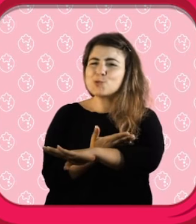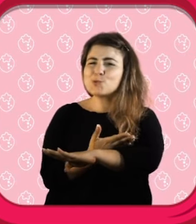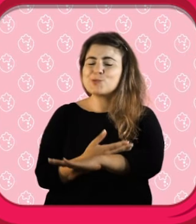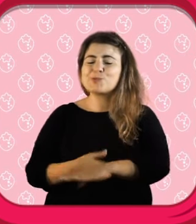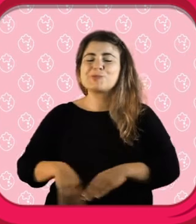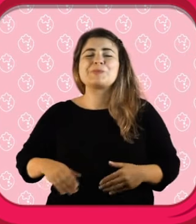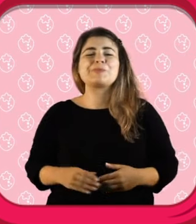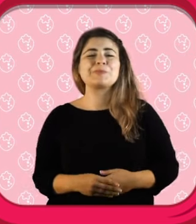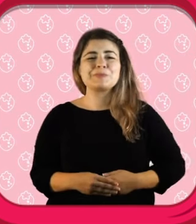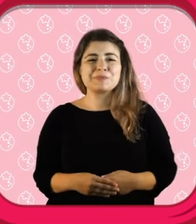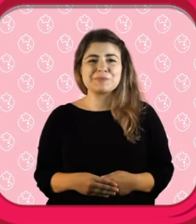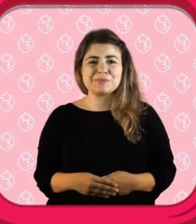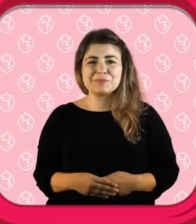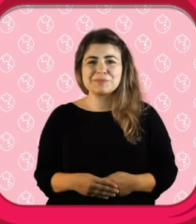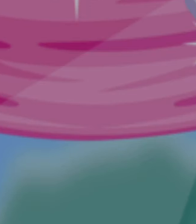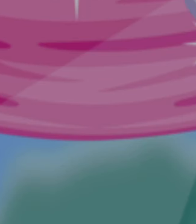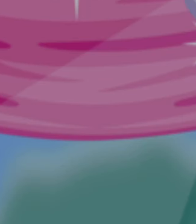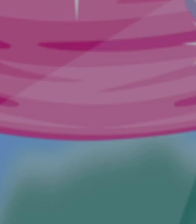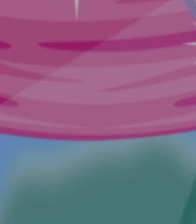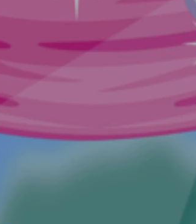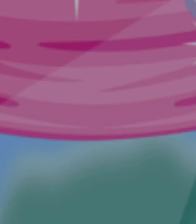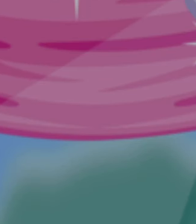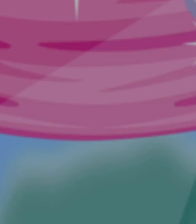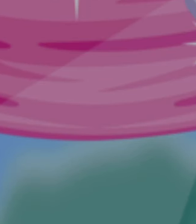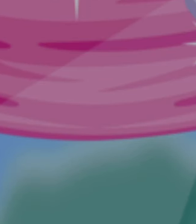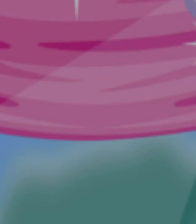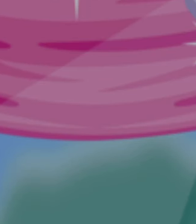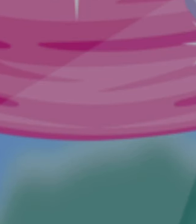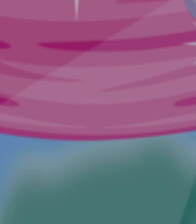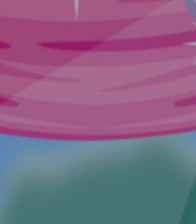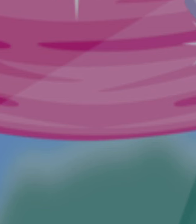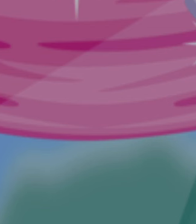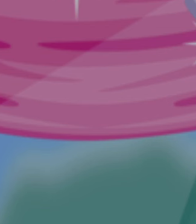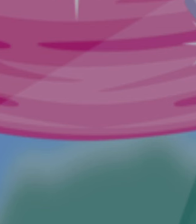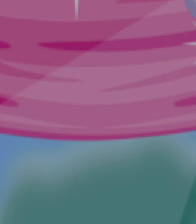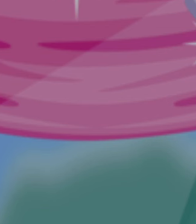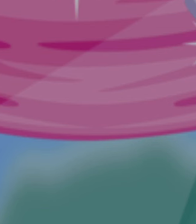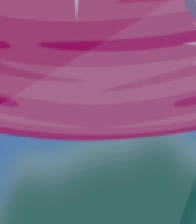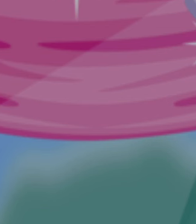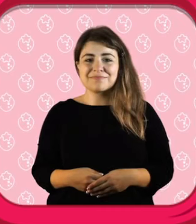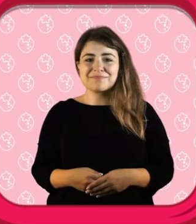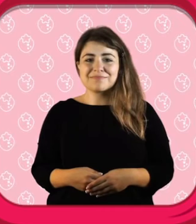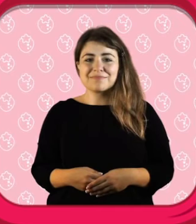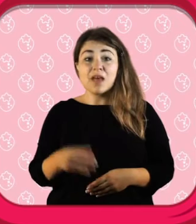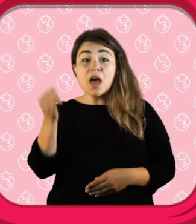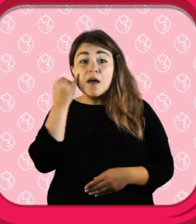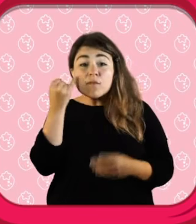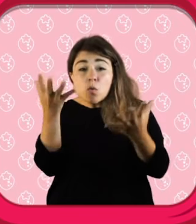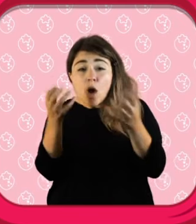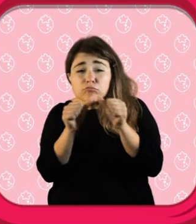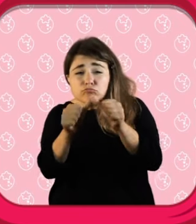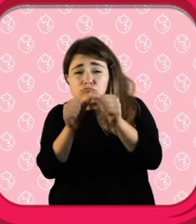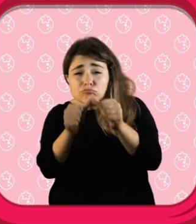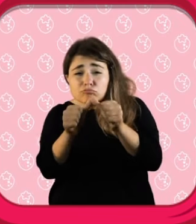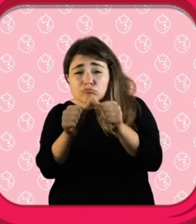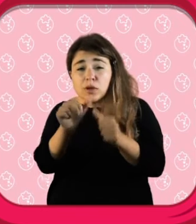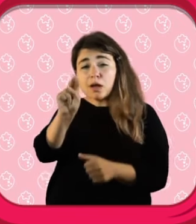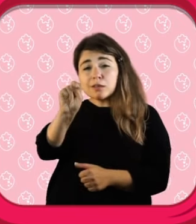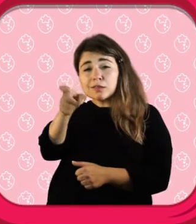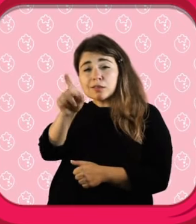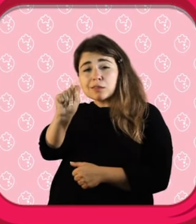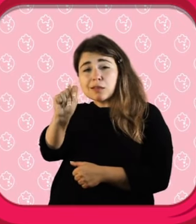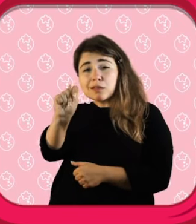Choose one of each instrument to complete the melody. Tap the big button to continue. Tap the next button to